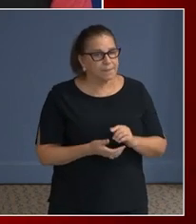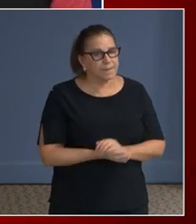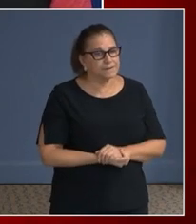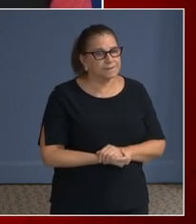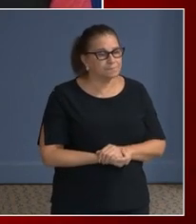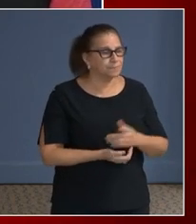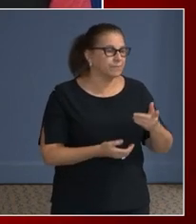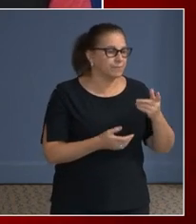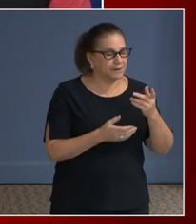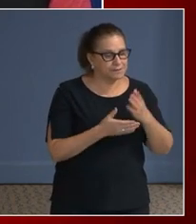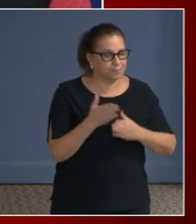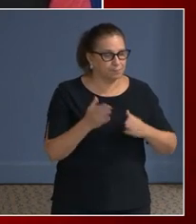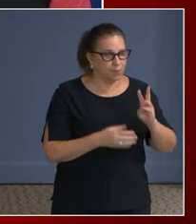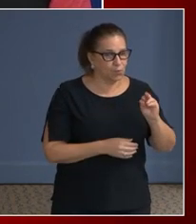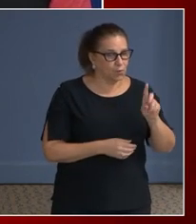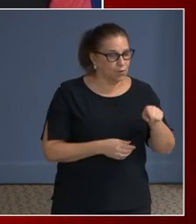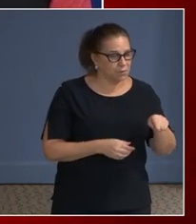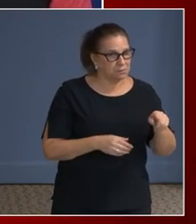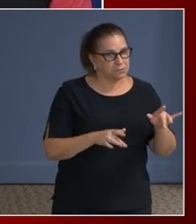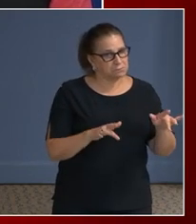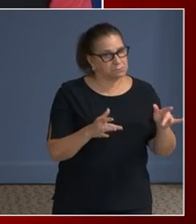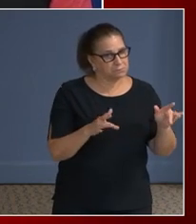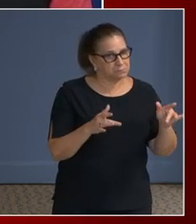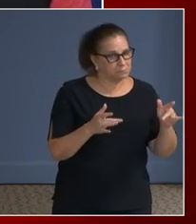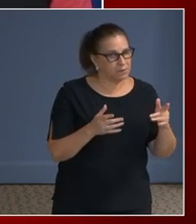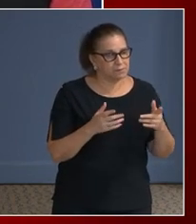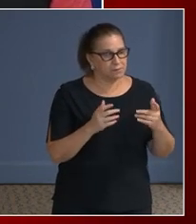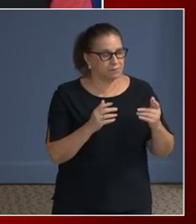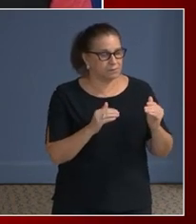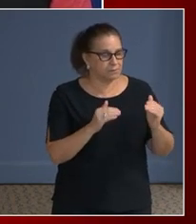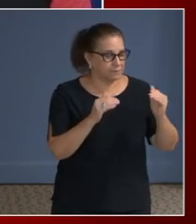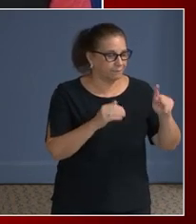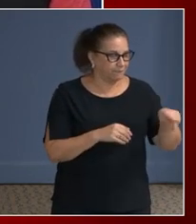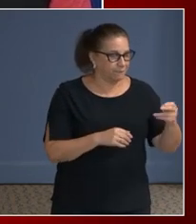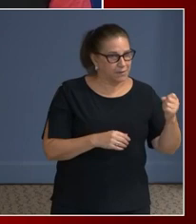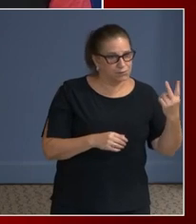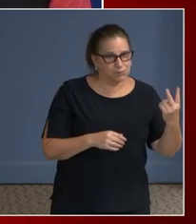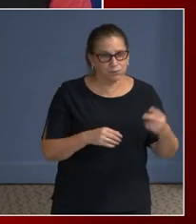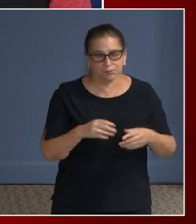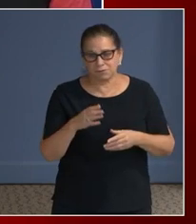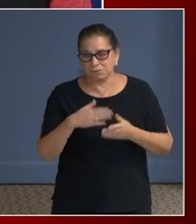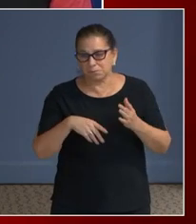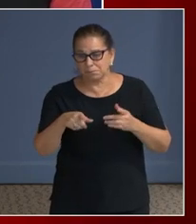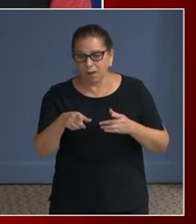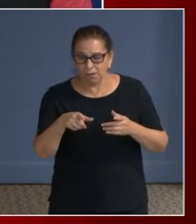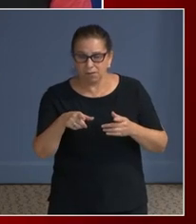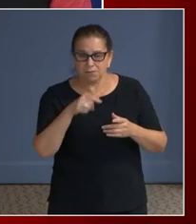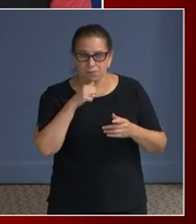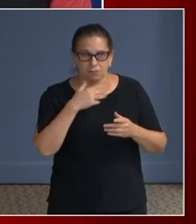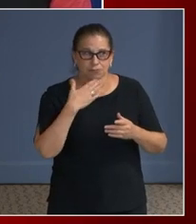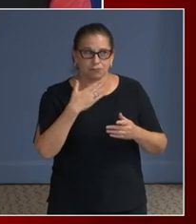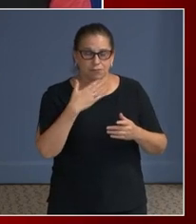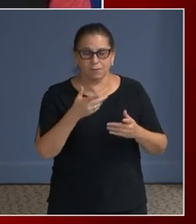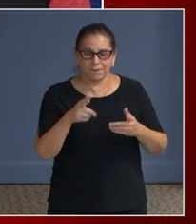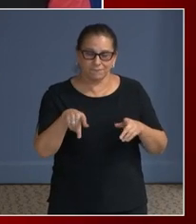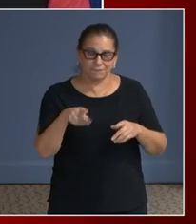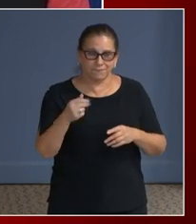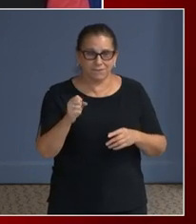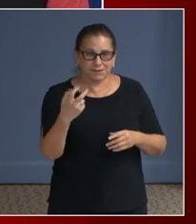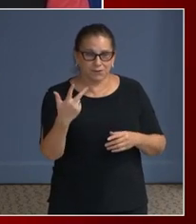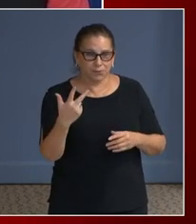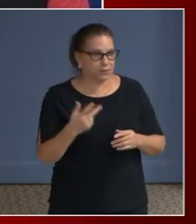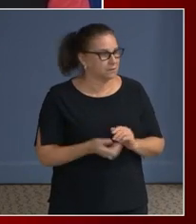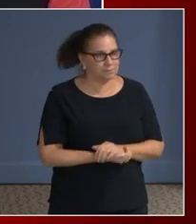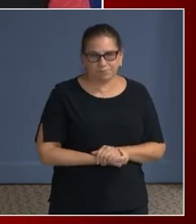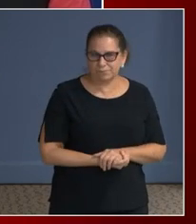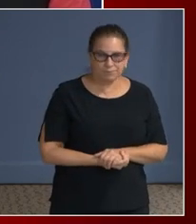question, Sam. So we have very porous borders, and so some of the things that will happen in the district, depending